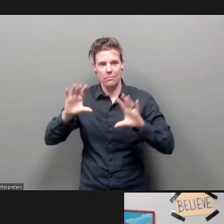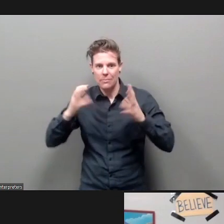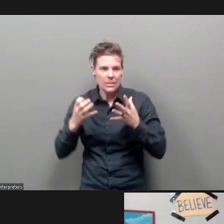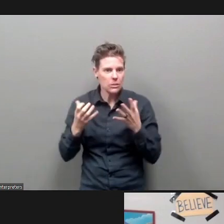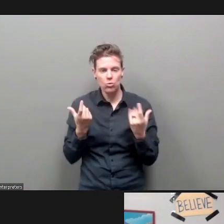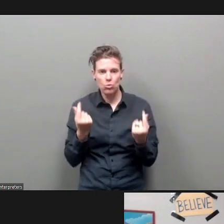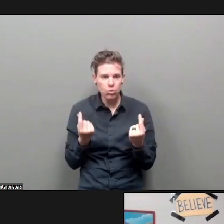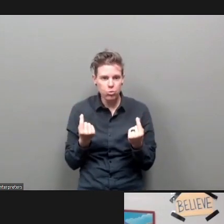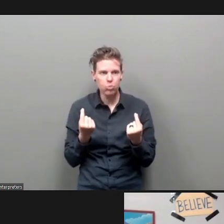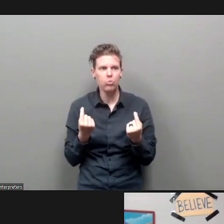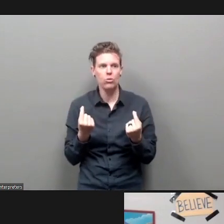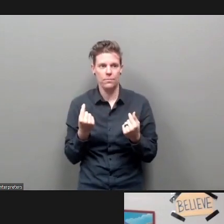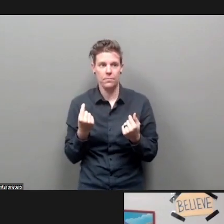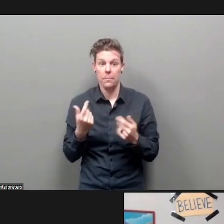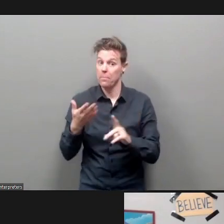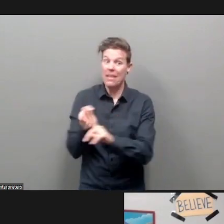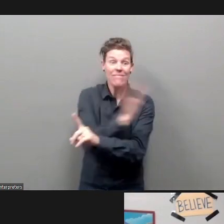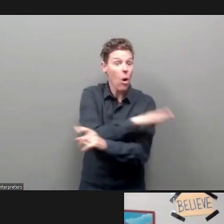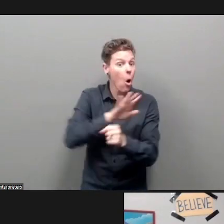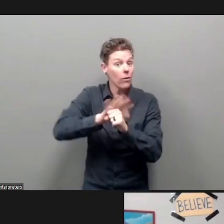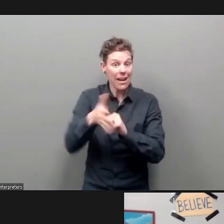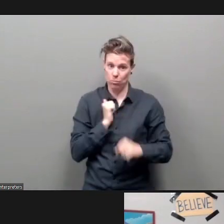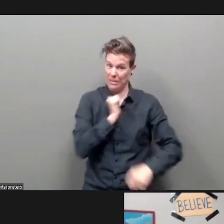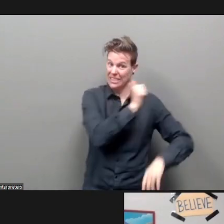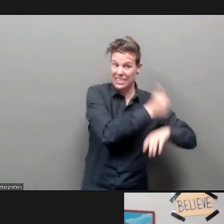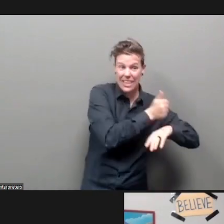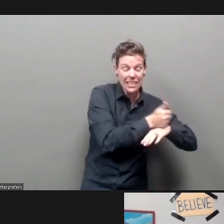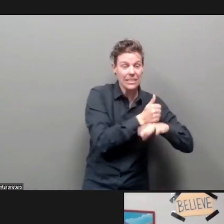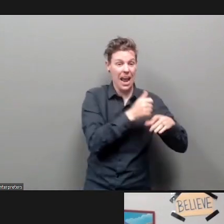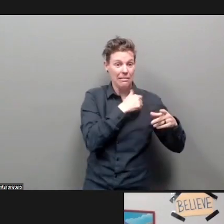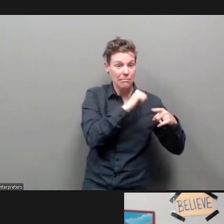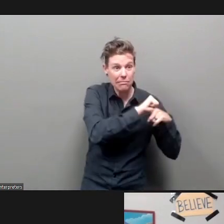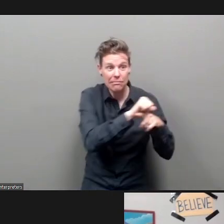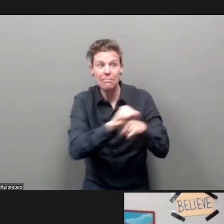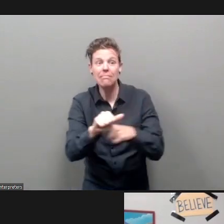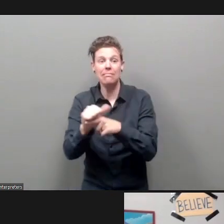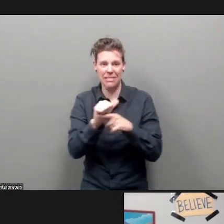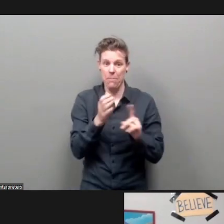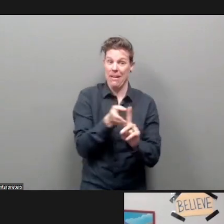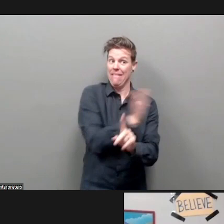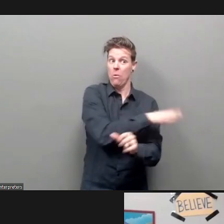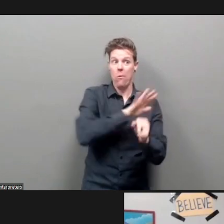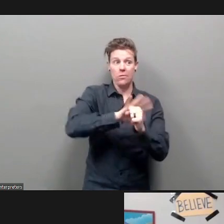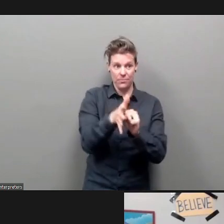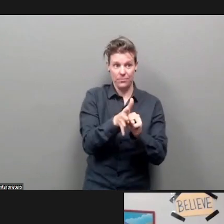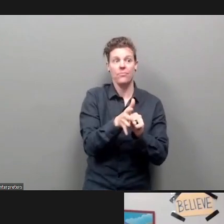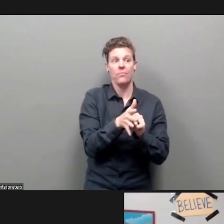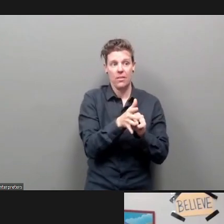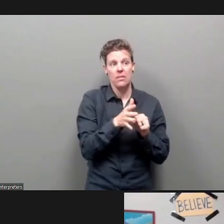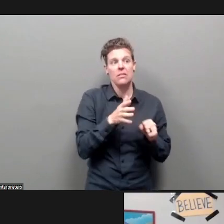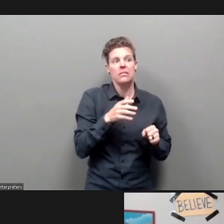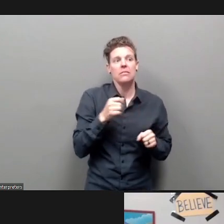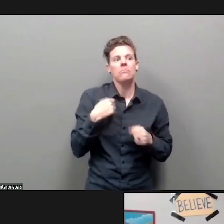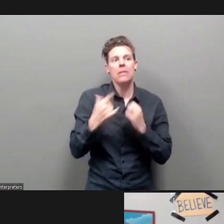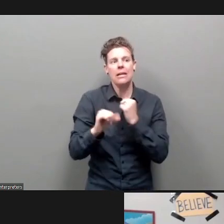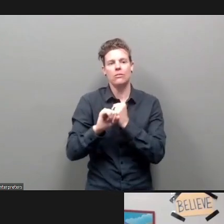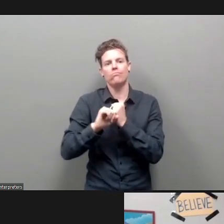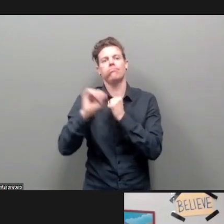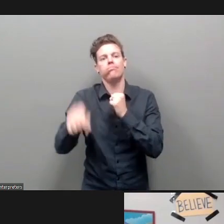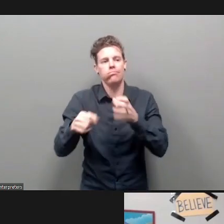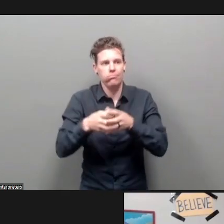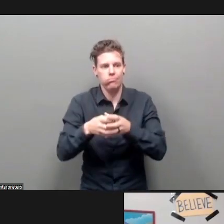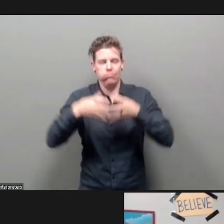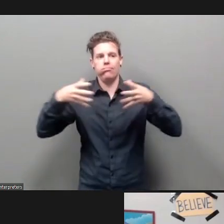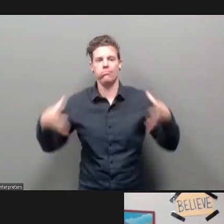care graduate medical education expansion bill came out of the legislature in 2019.